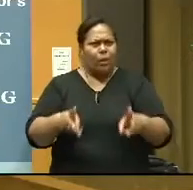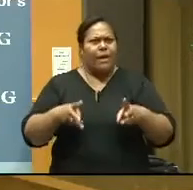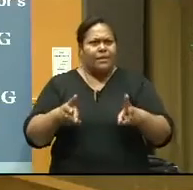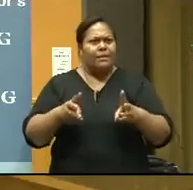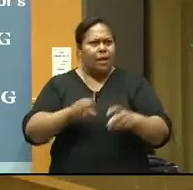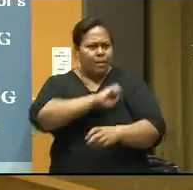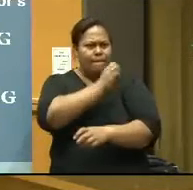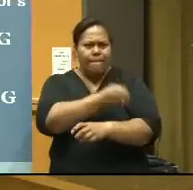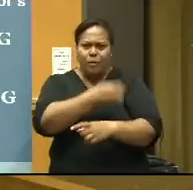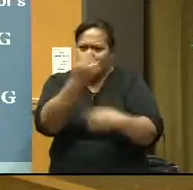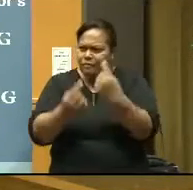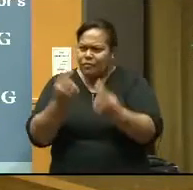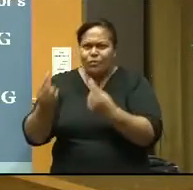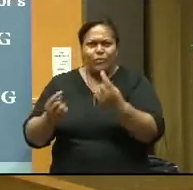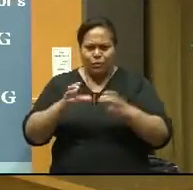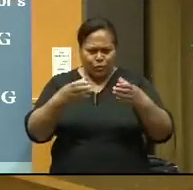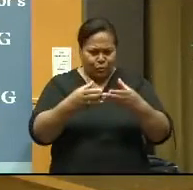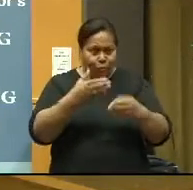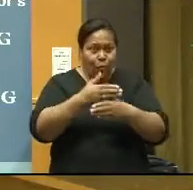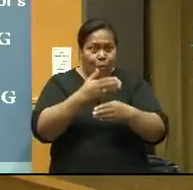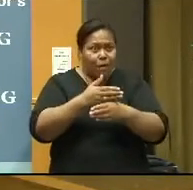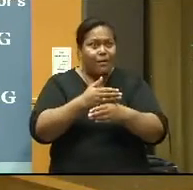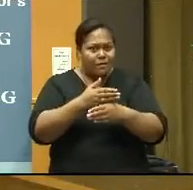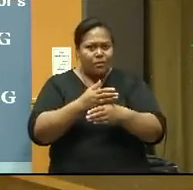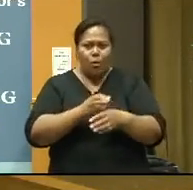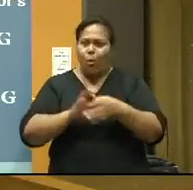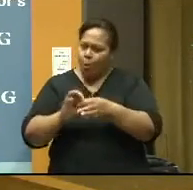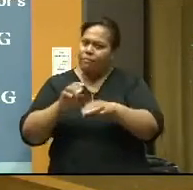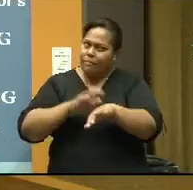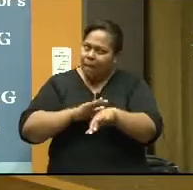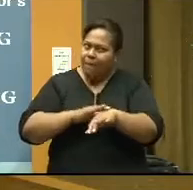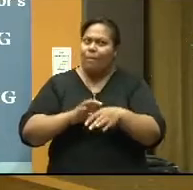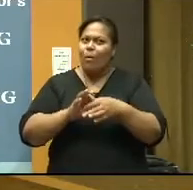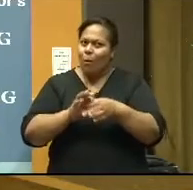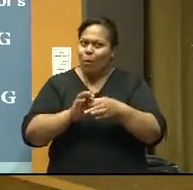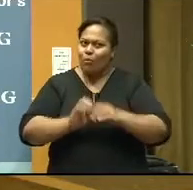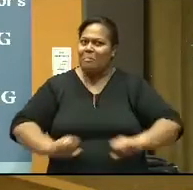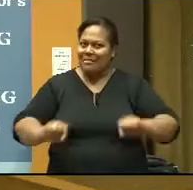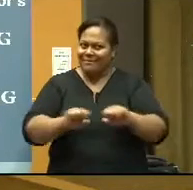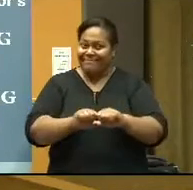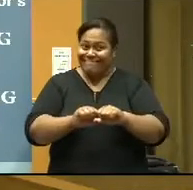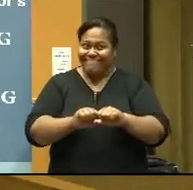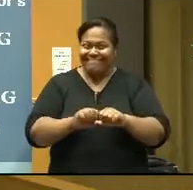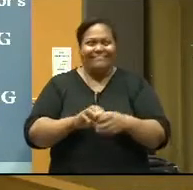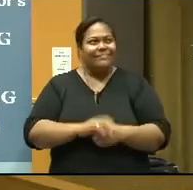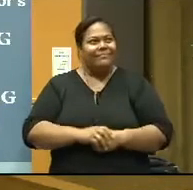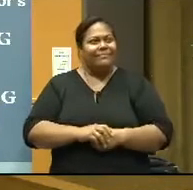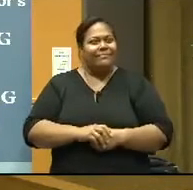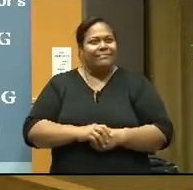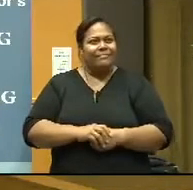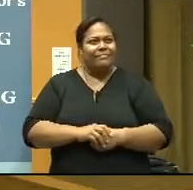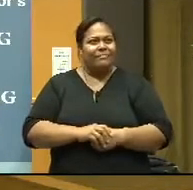individuals as well as groups of learners to work at their own and place, both synchronously and